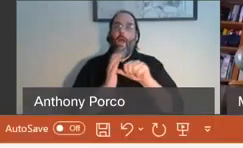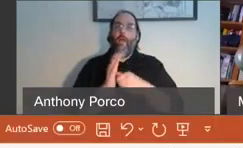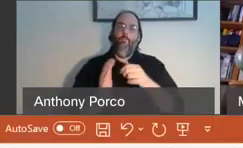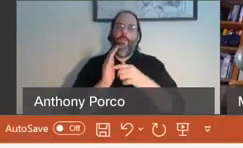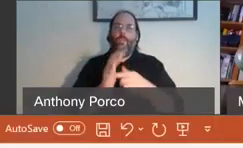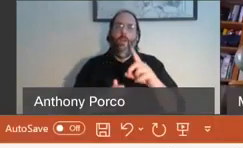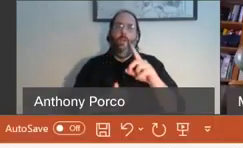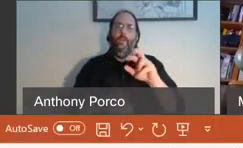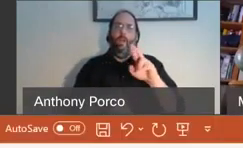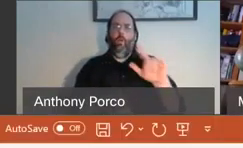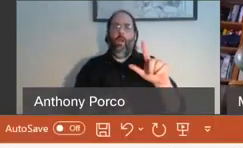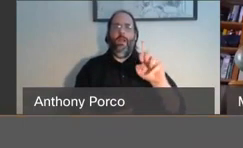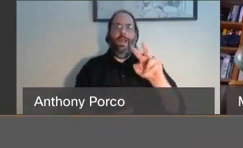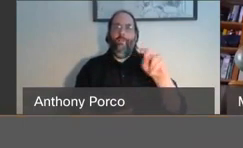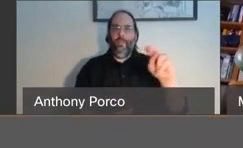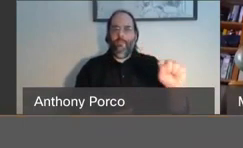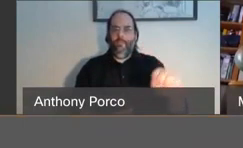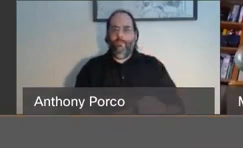Evans.